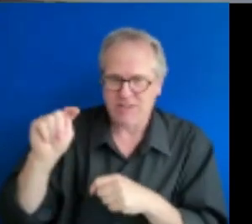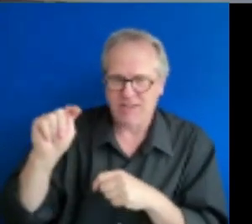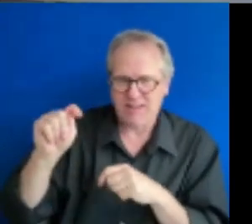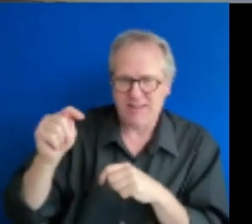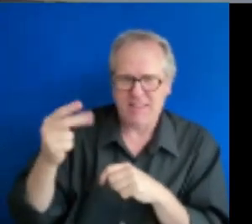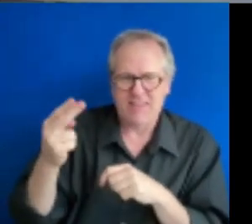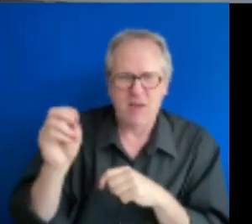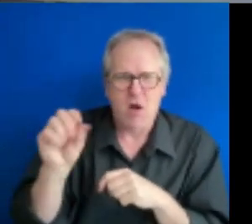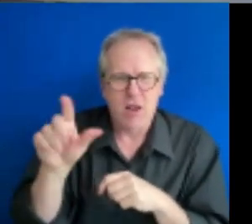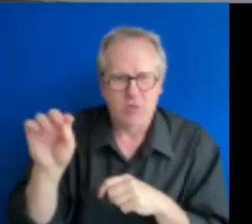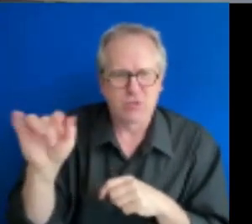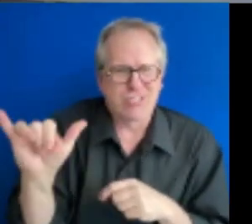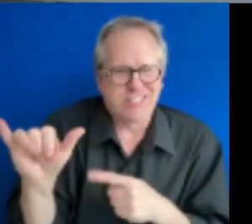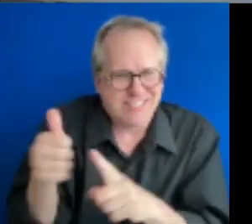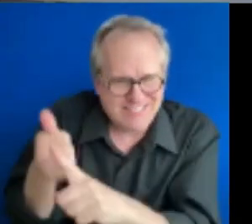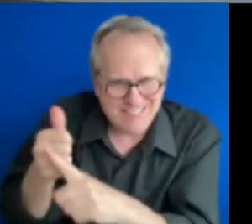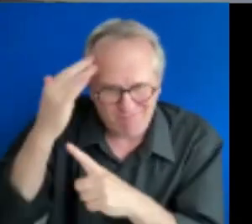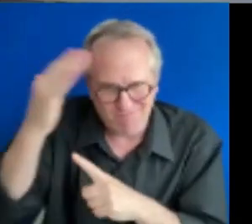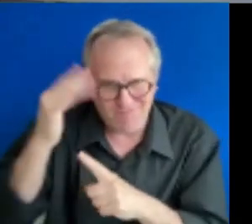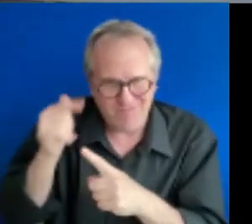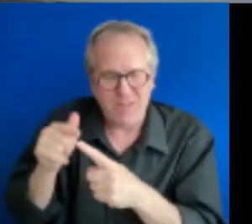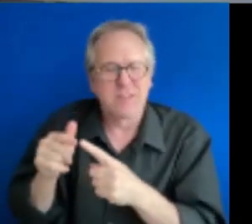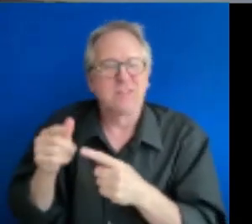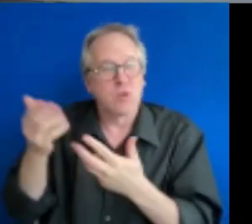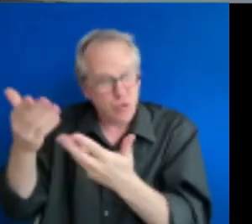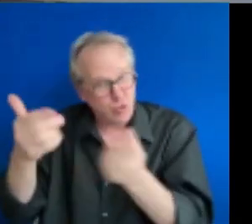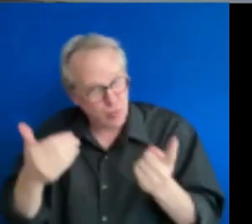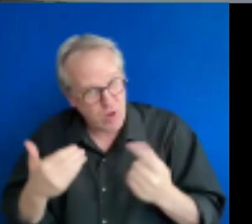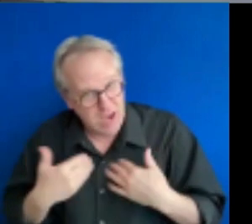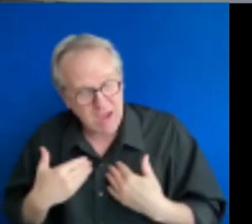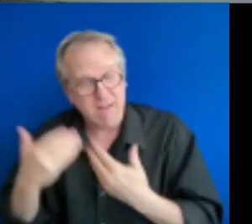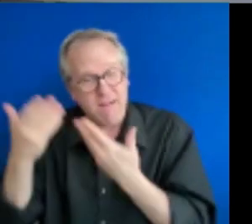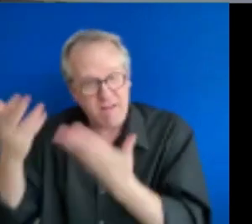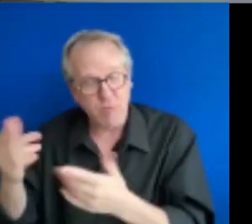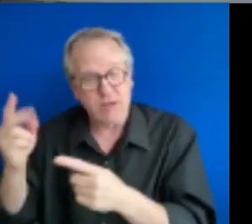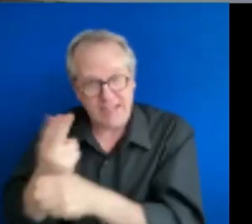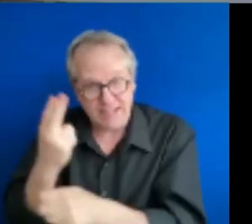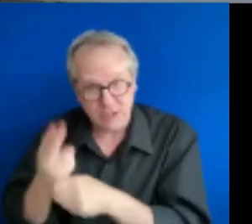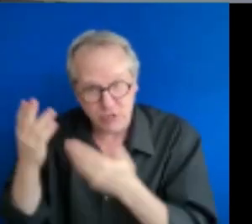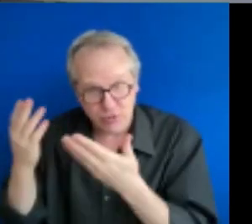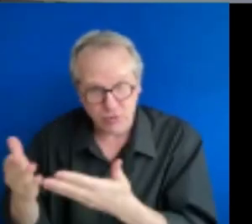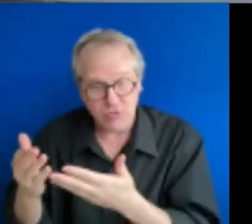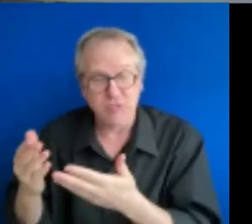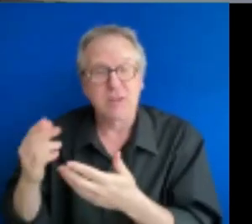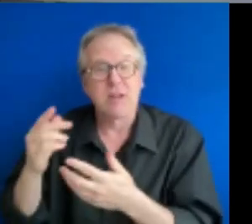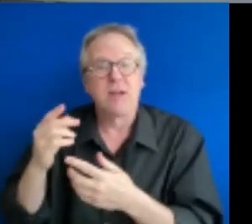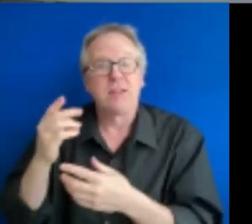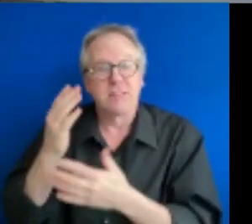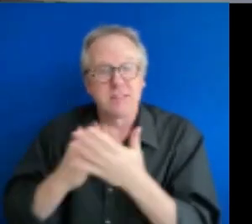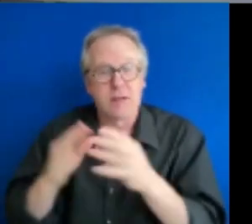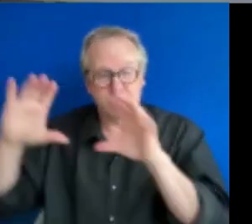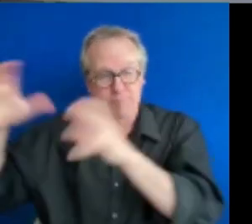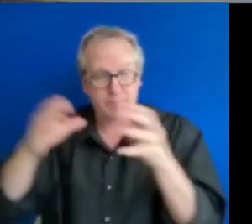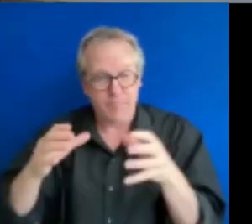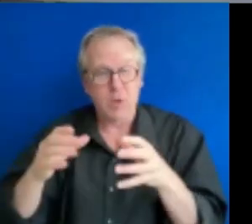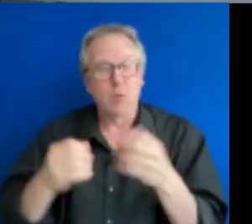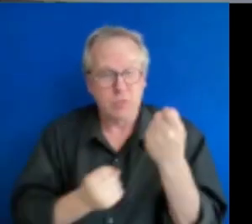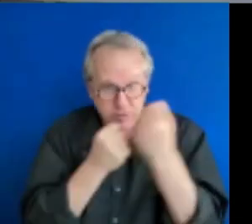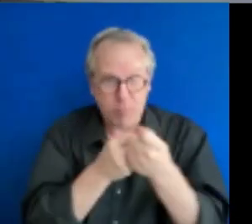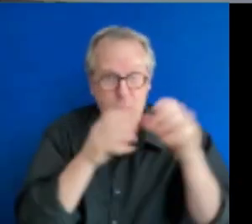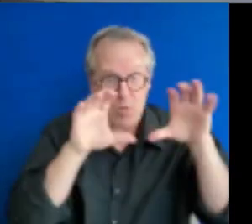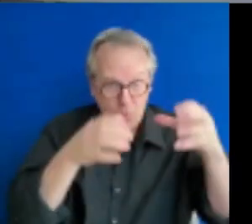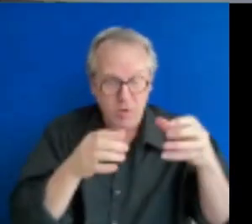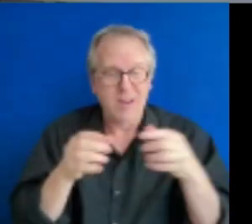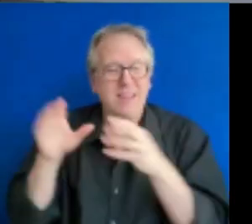theologies that we can counter and theologies that we can support in